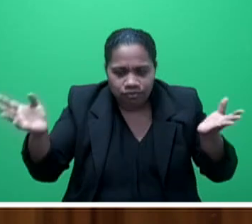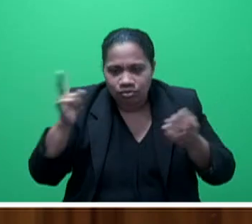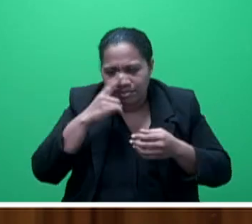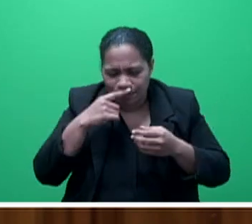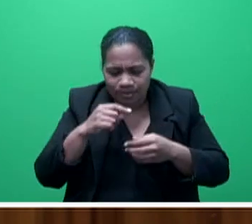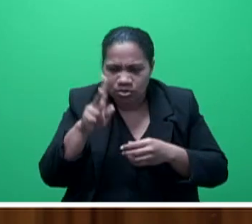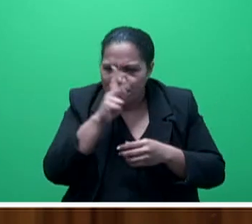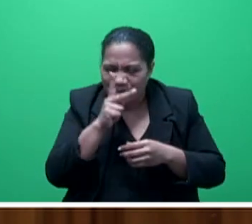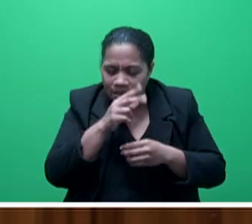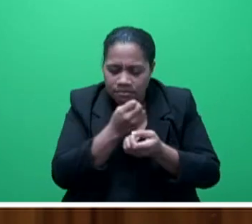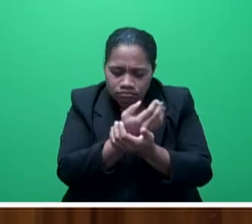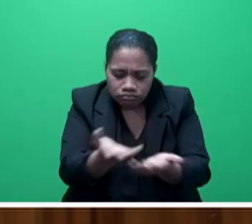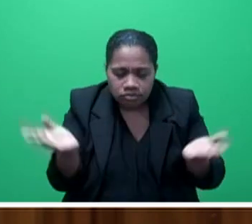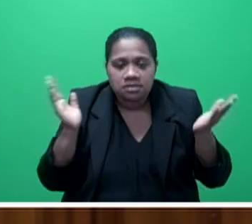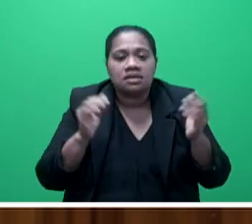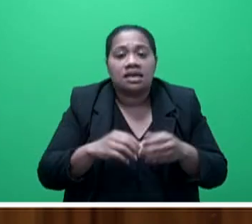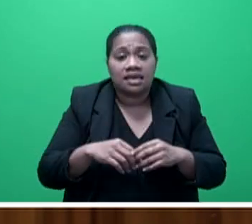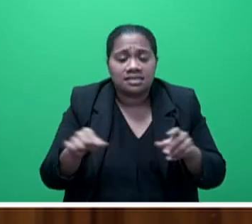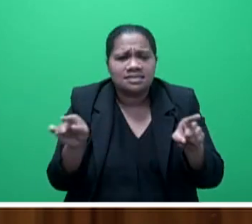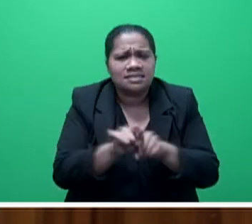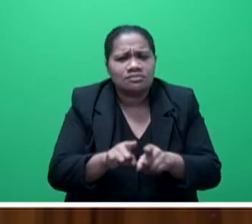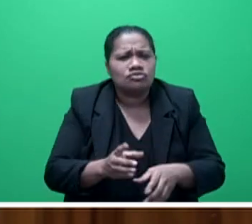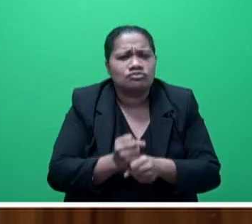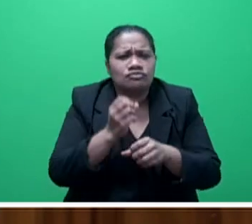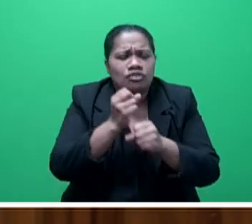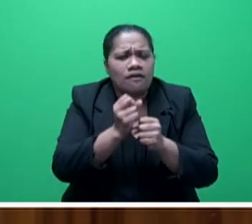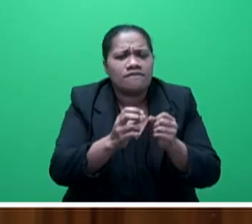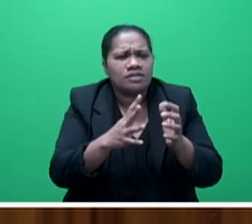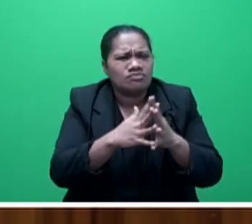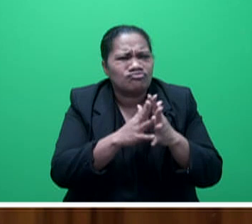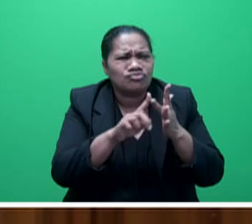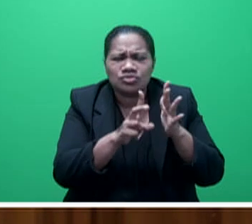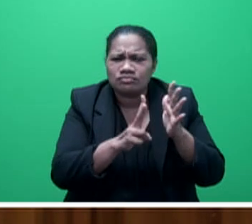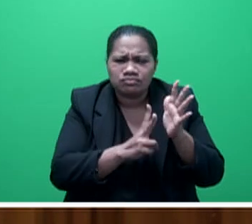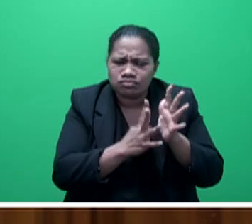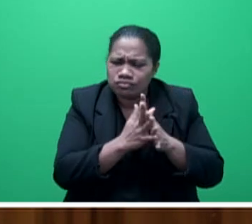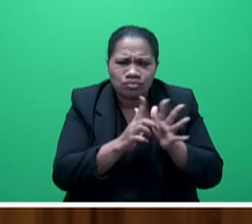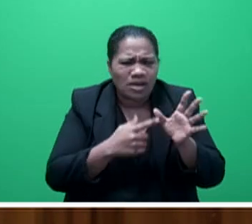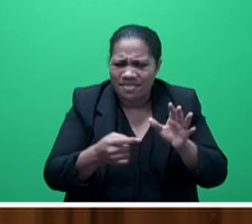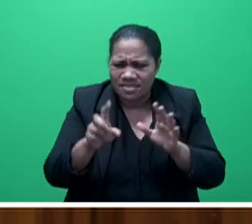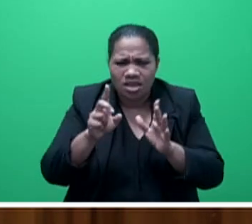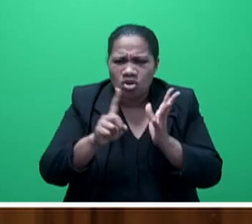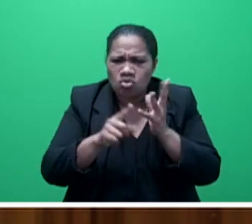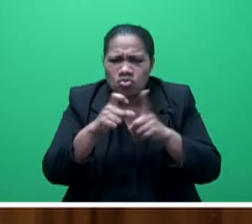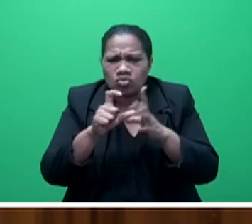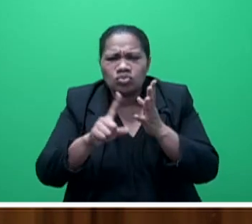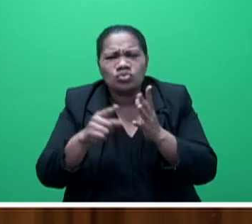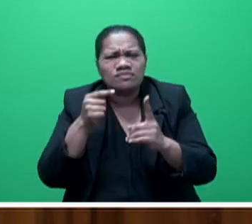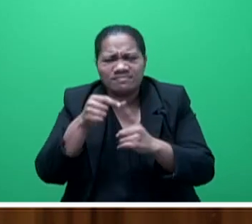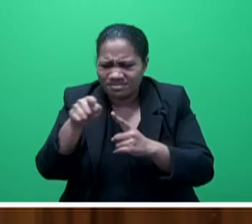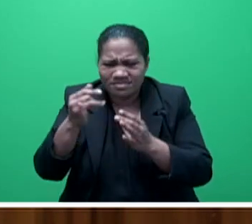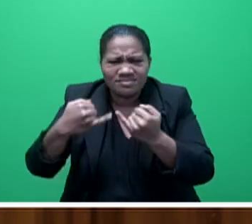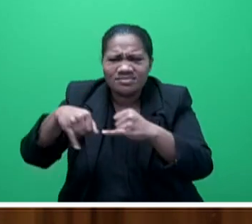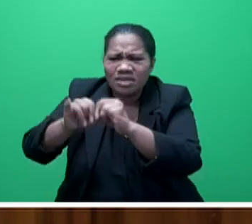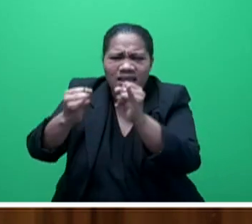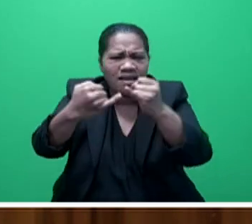is dedicated for the upgrading of the Viwa and Untu Point outer island stations to improve the living and working conditions of our staff in the